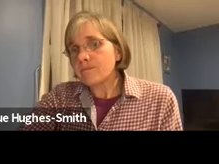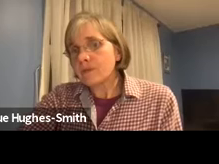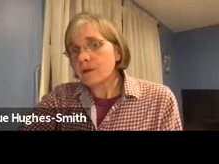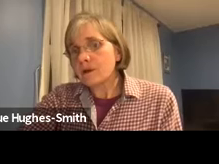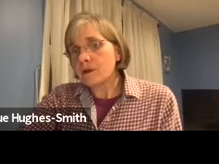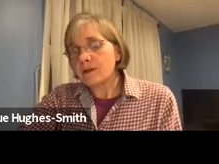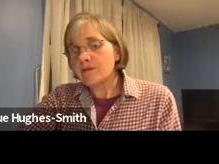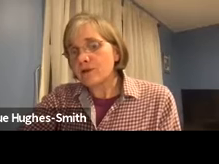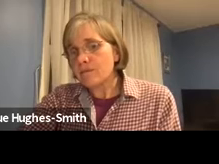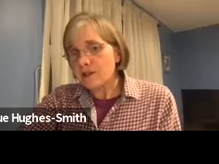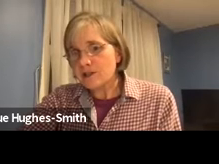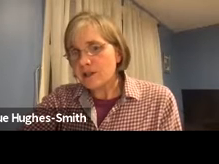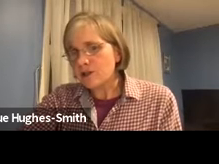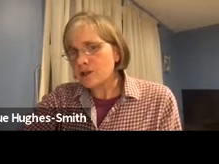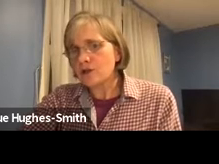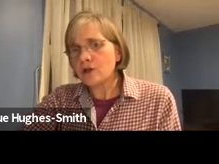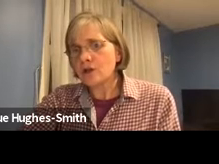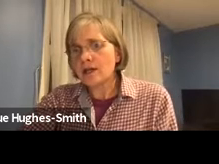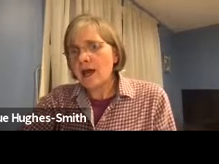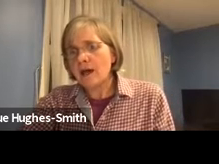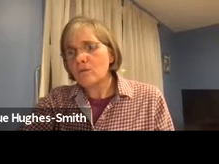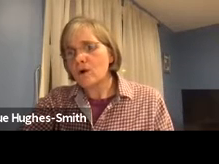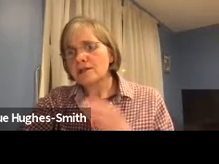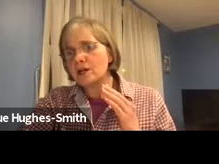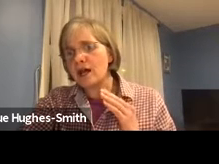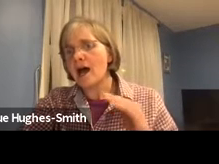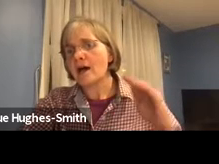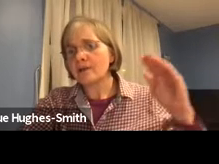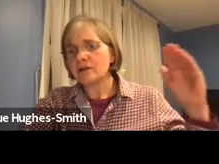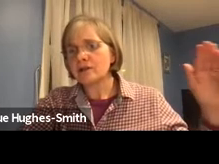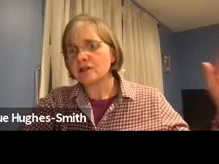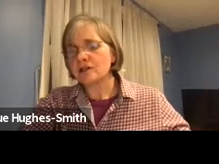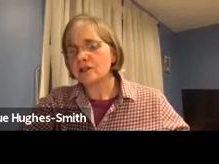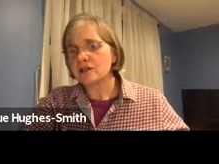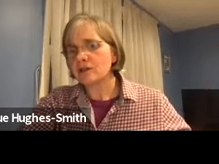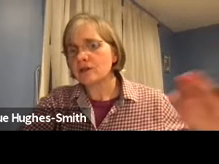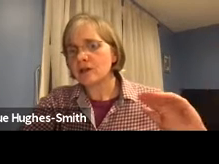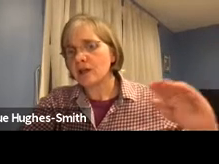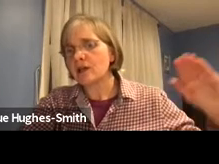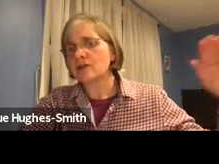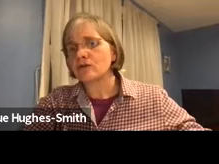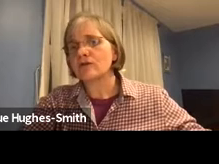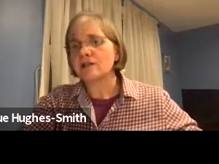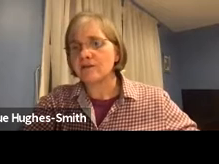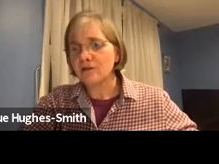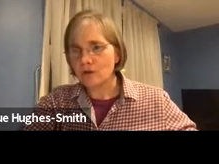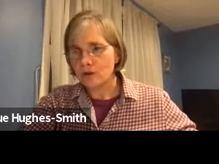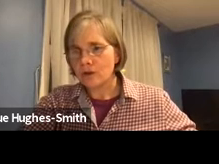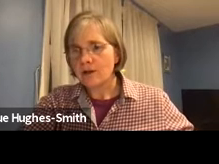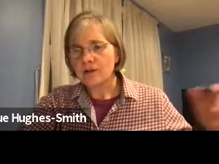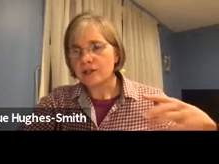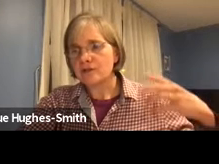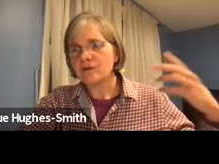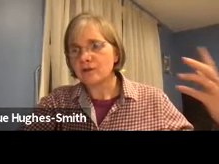Typically, if you're a business, you're looking at what's going to happen to the electric rates in the